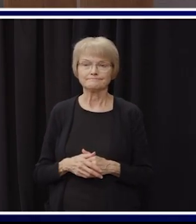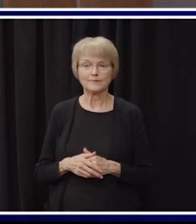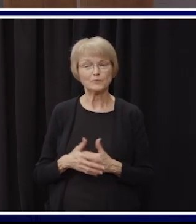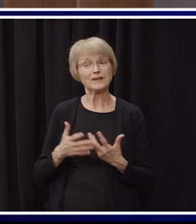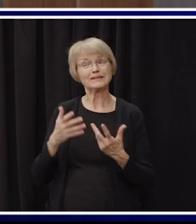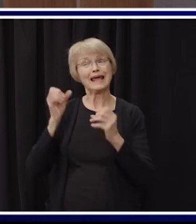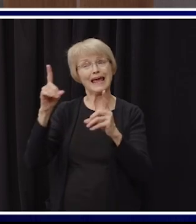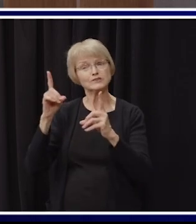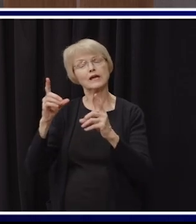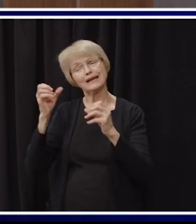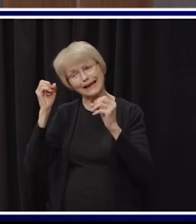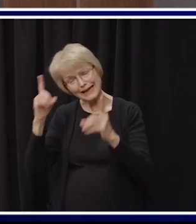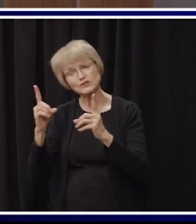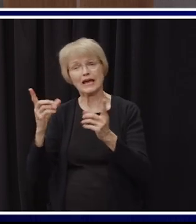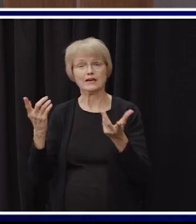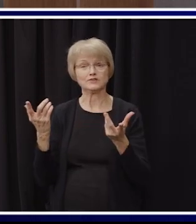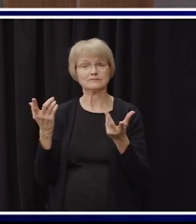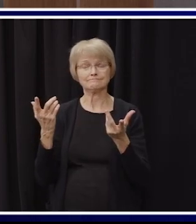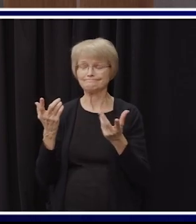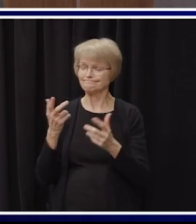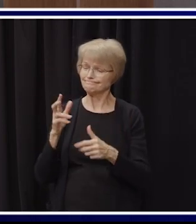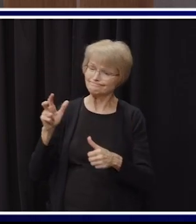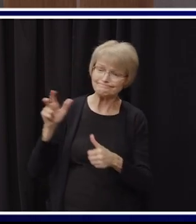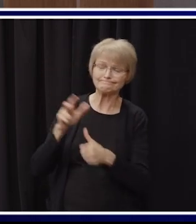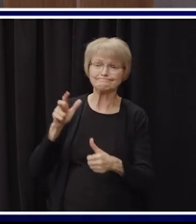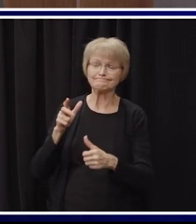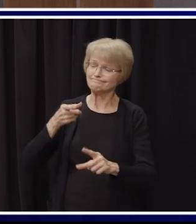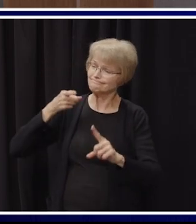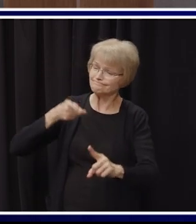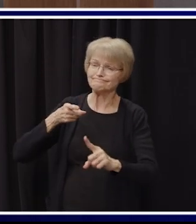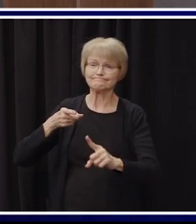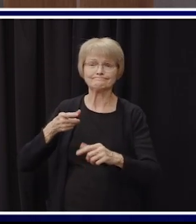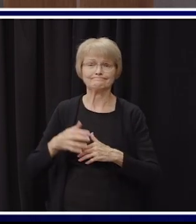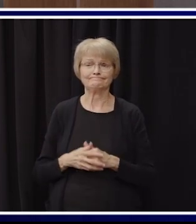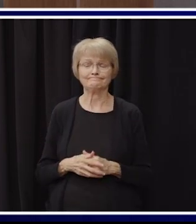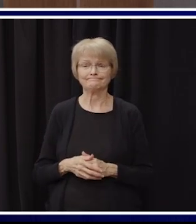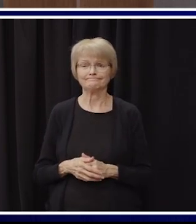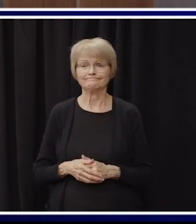educate. Education is the biggest thing we can do.